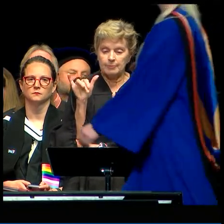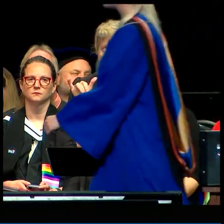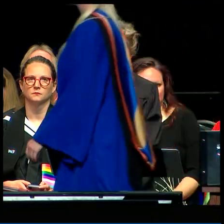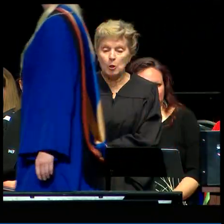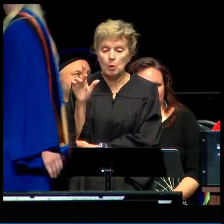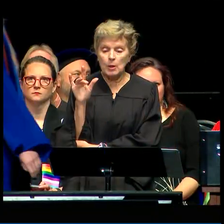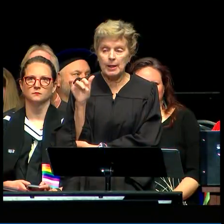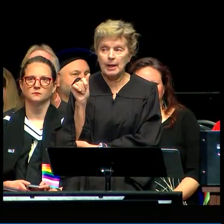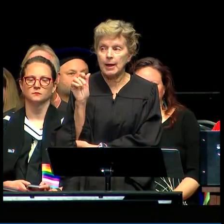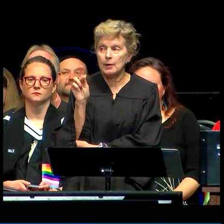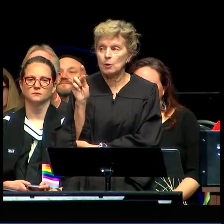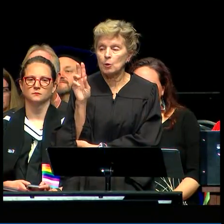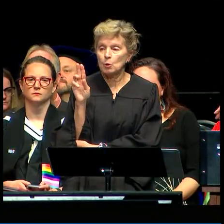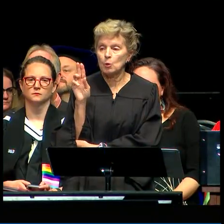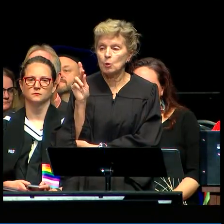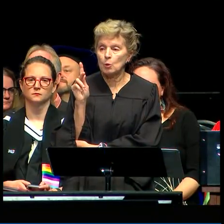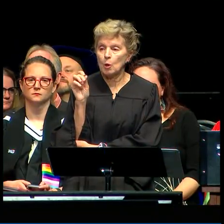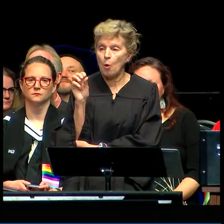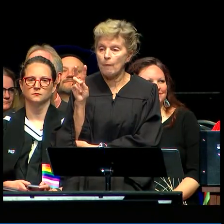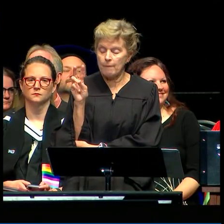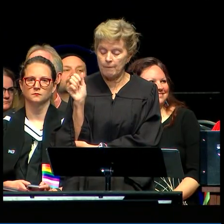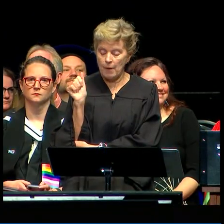Yulia Kukova.